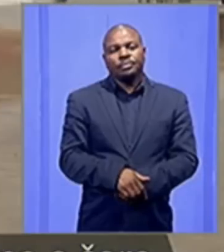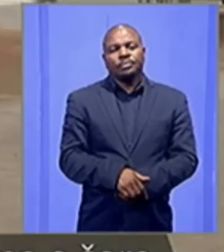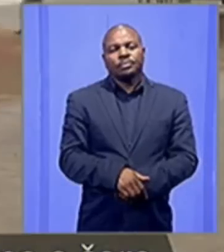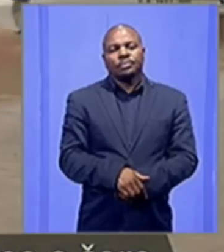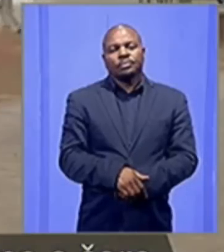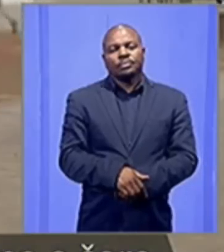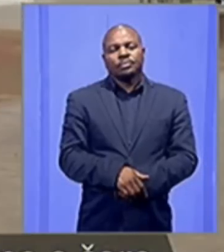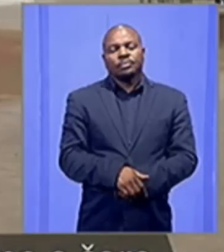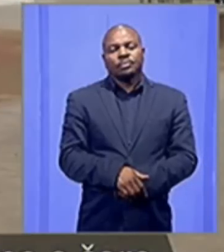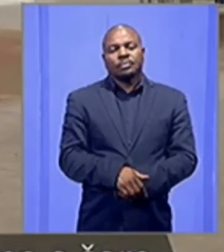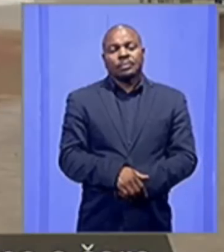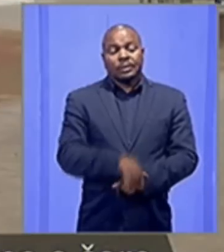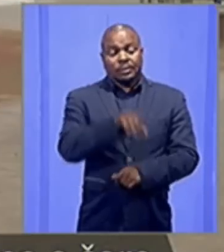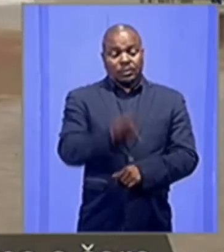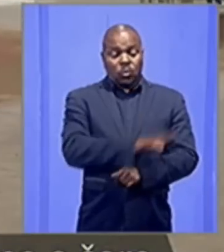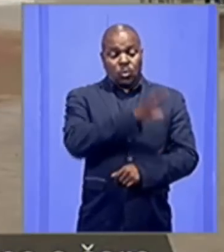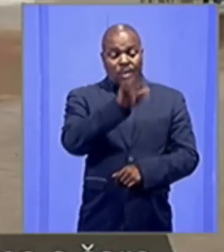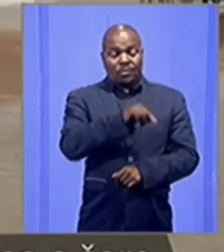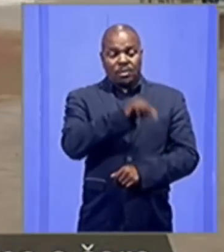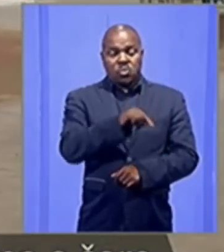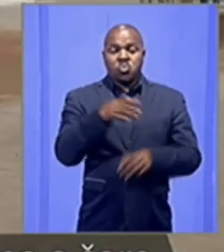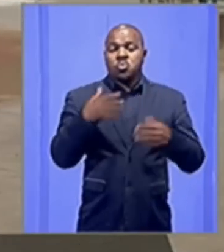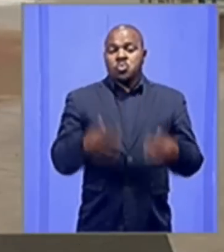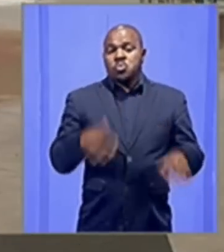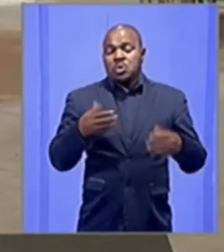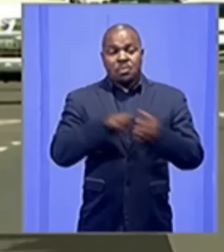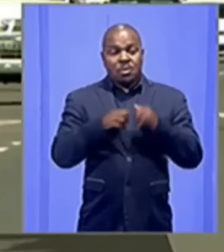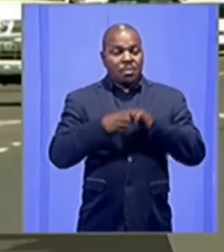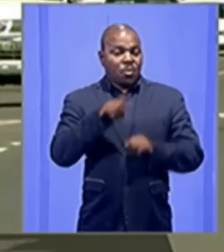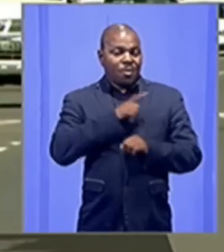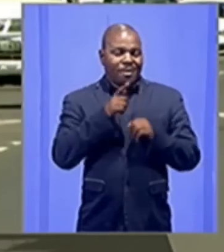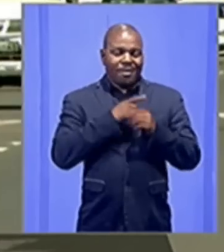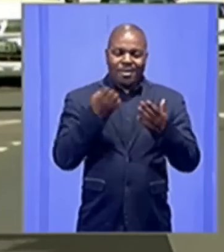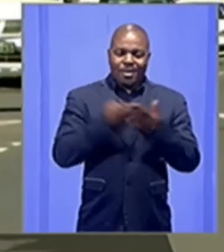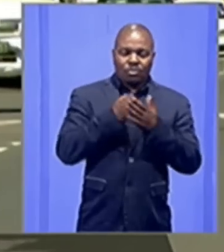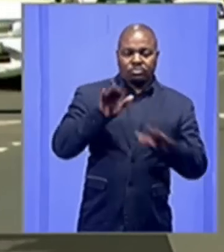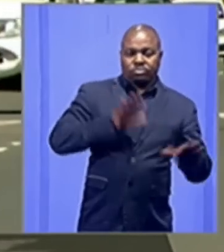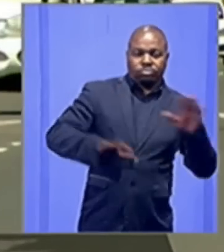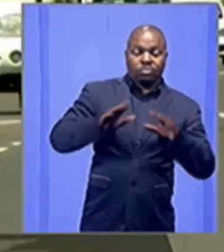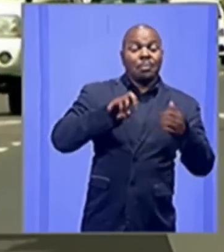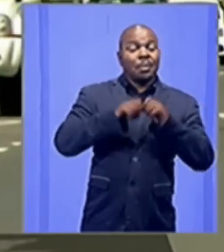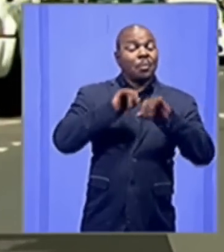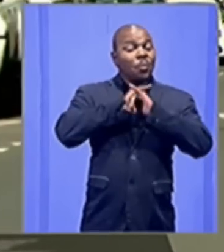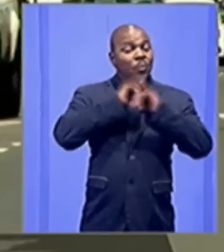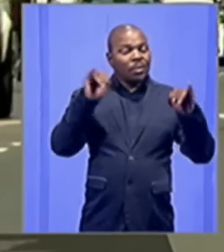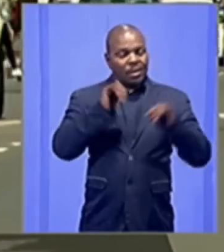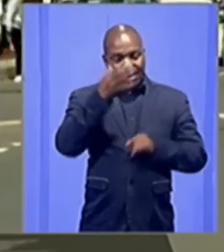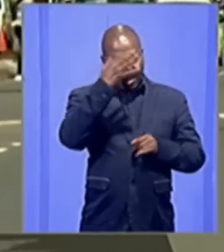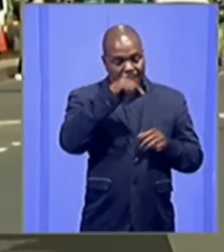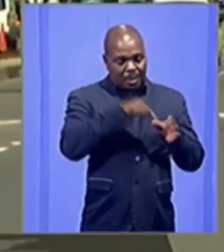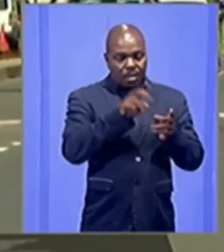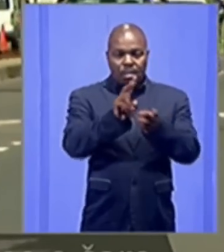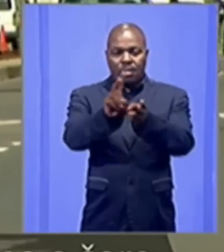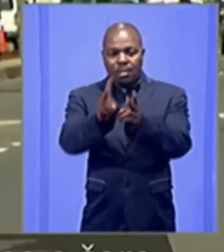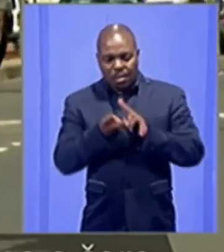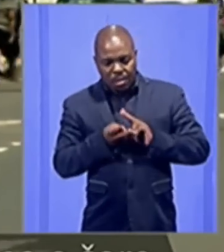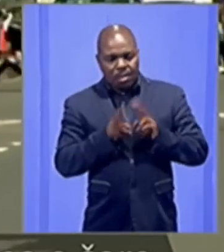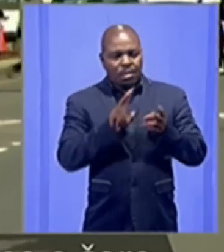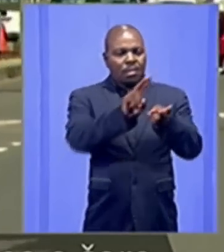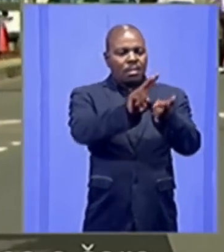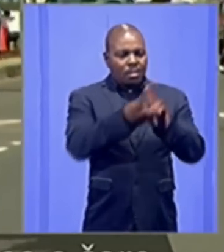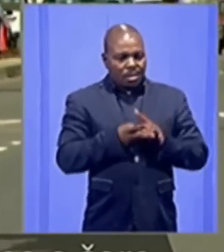Jaaka naga e lebanwe ke mathata ka ntlha ya ikonomi e sa tsepamang, bothata jo bogolo ke dikadimo tse puso e di amogelang jaaka thuso